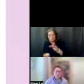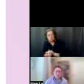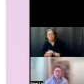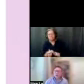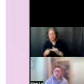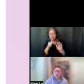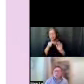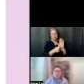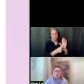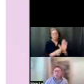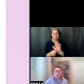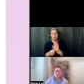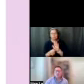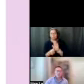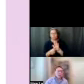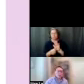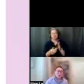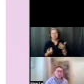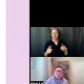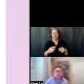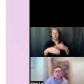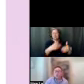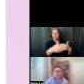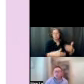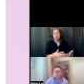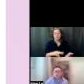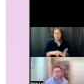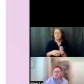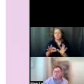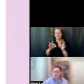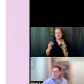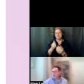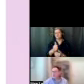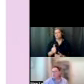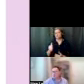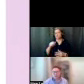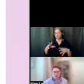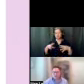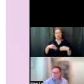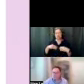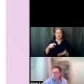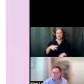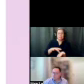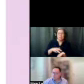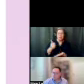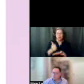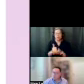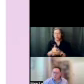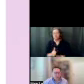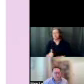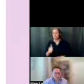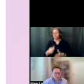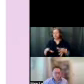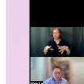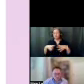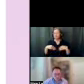this, many families refuse medical, social, and support services. So really, really, really unfortunate.